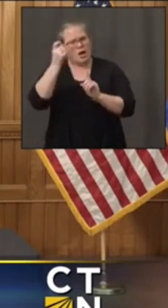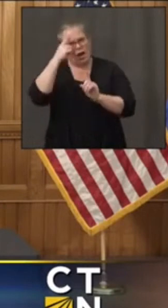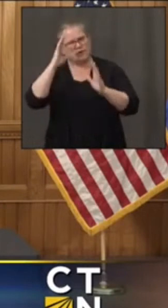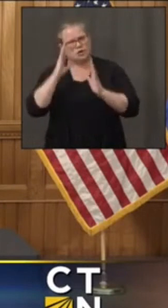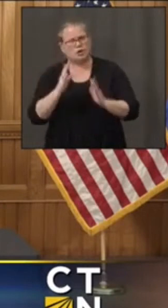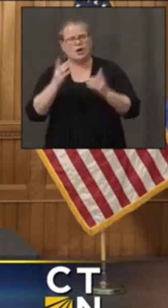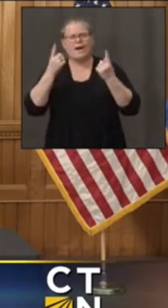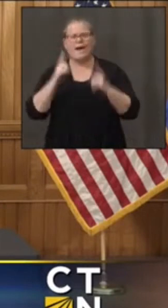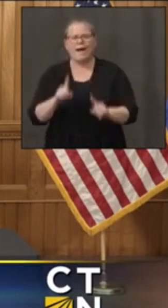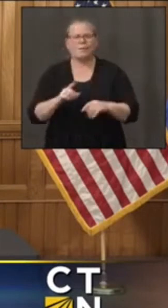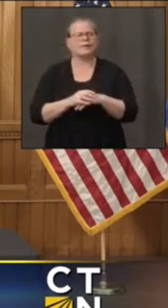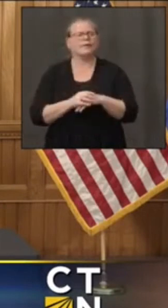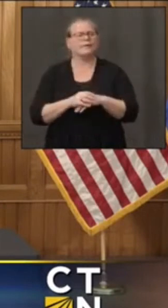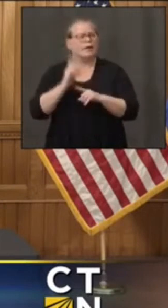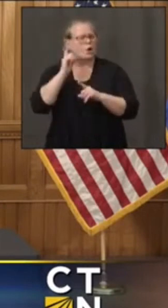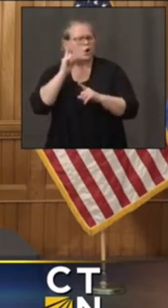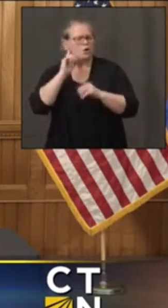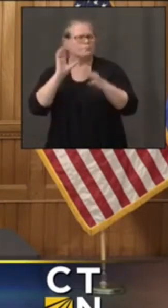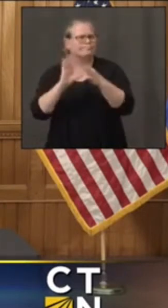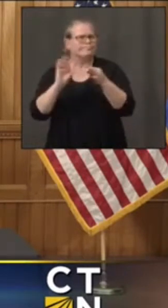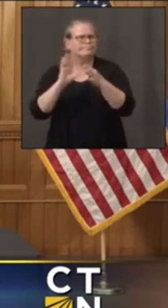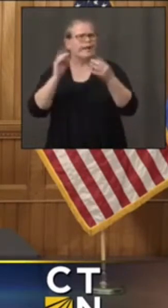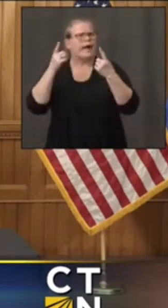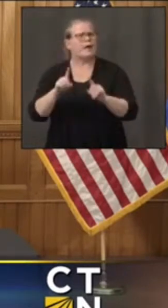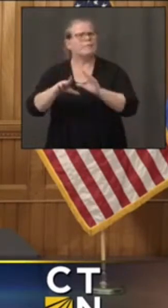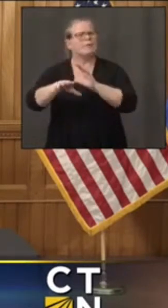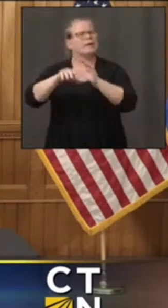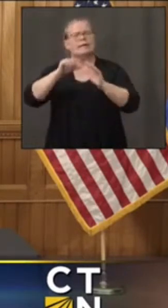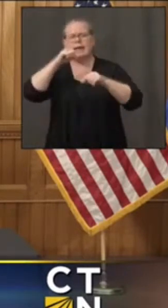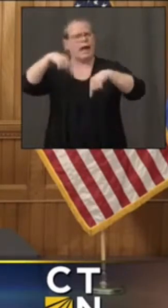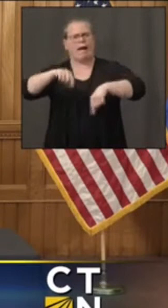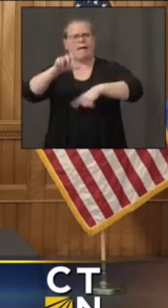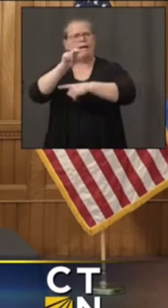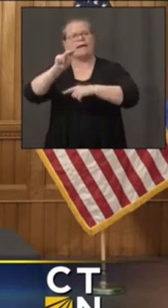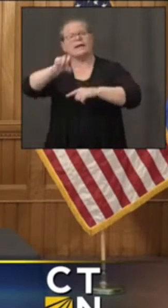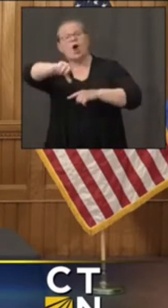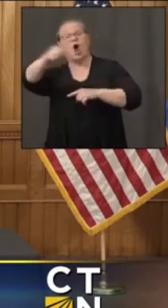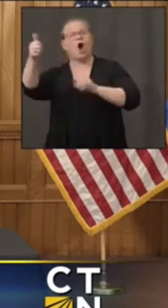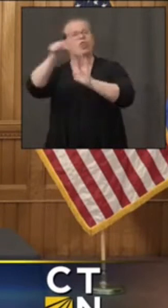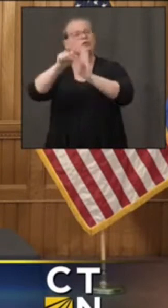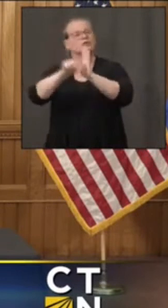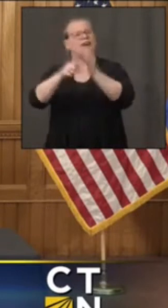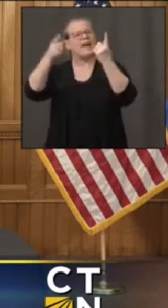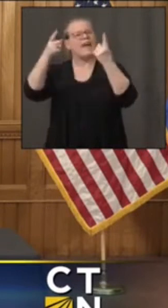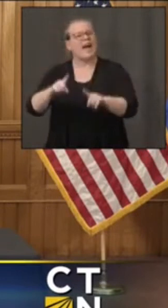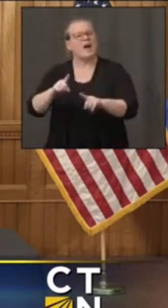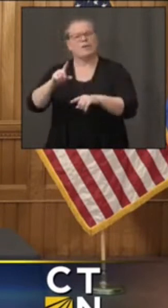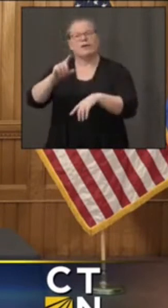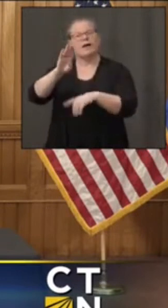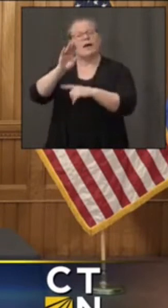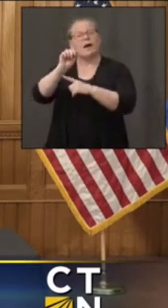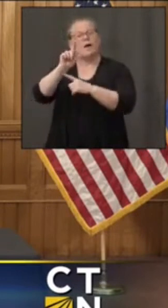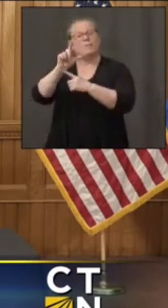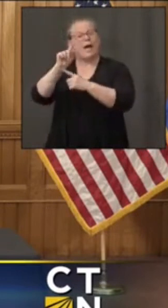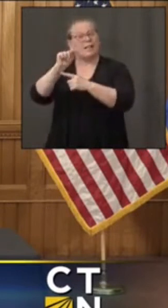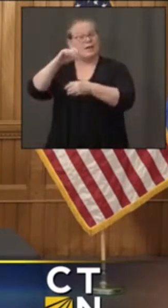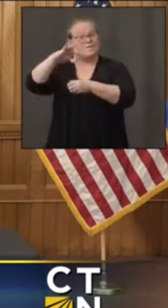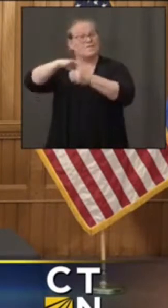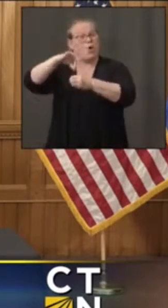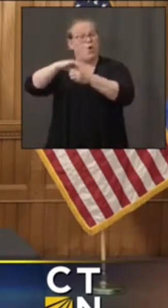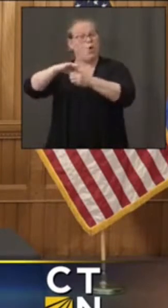ballot boxes, I guess one was burned and a lot of ballots were destroyed. How